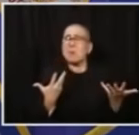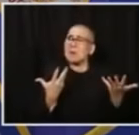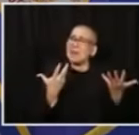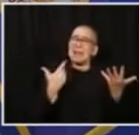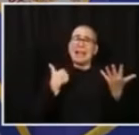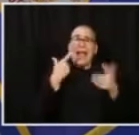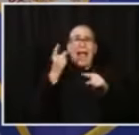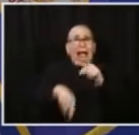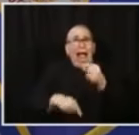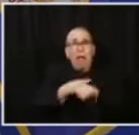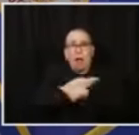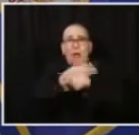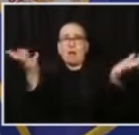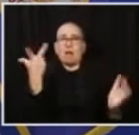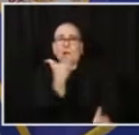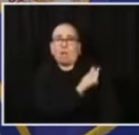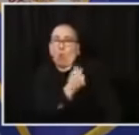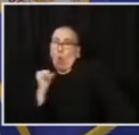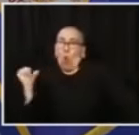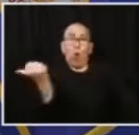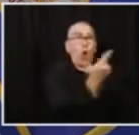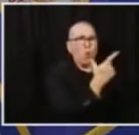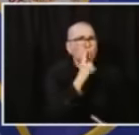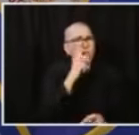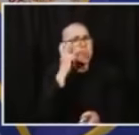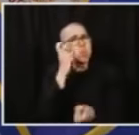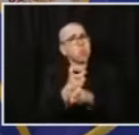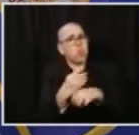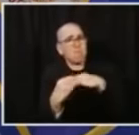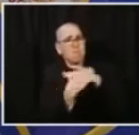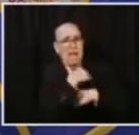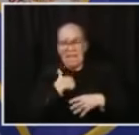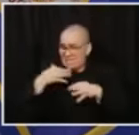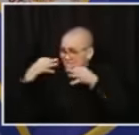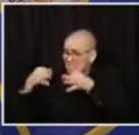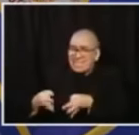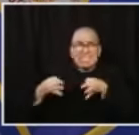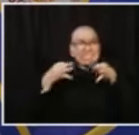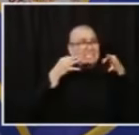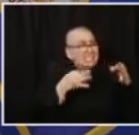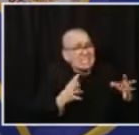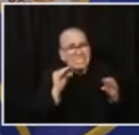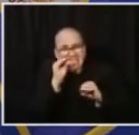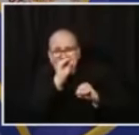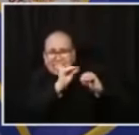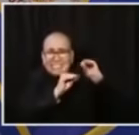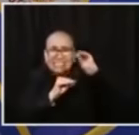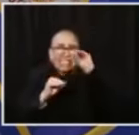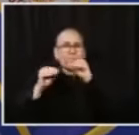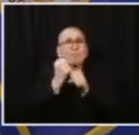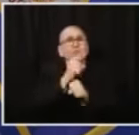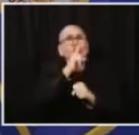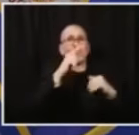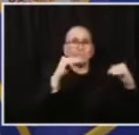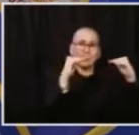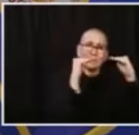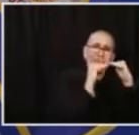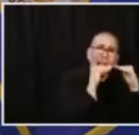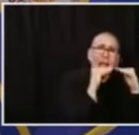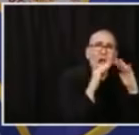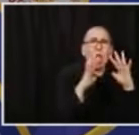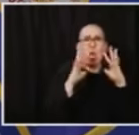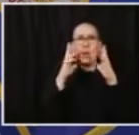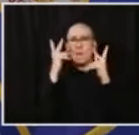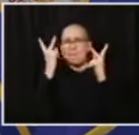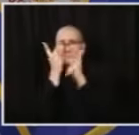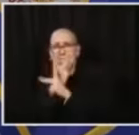had to make some hard choices, doing our best to try to be as fair as possible with health equity in mind. By